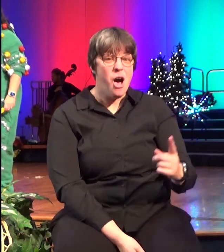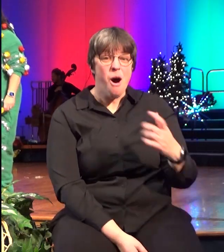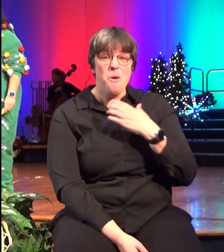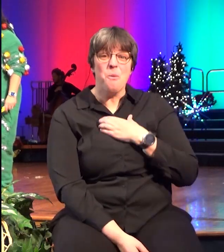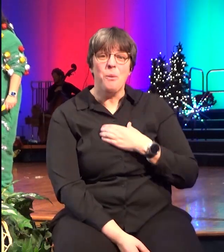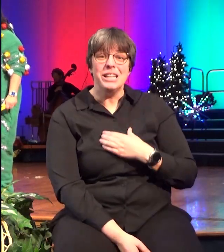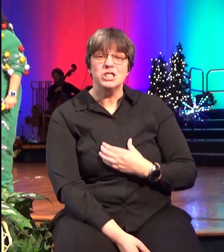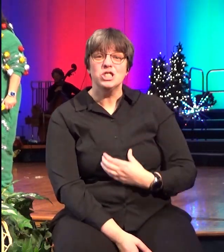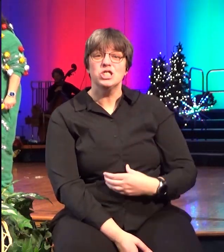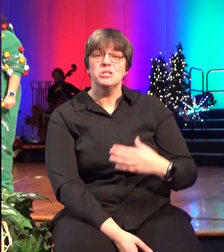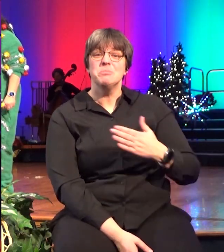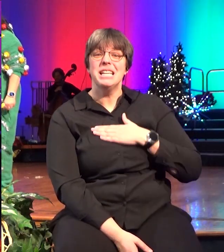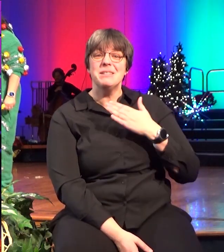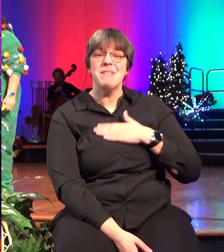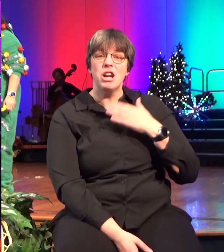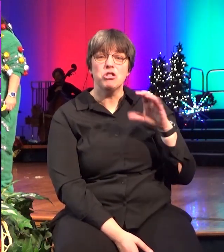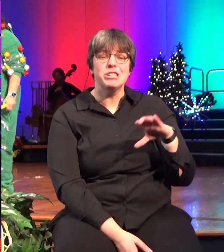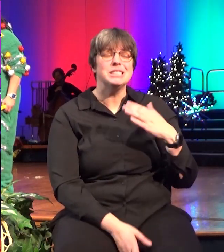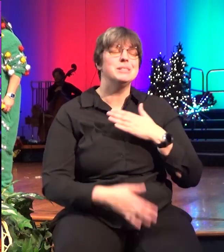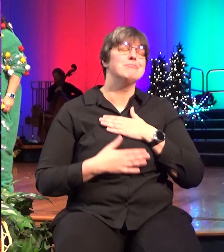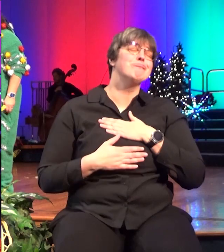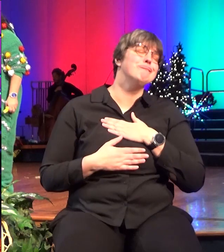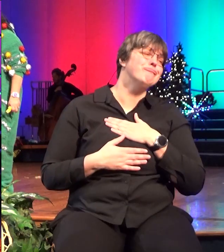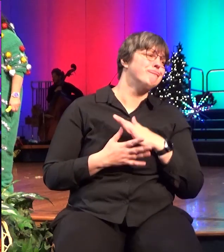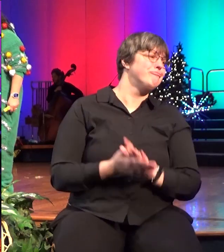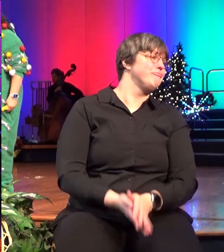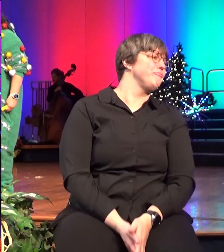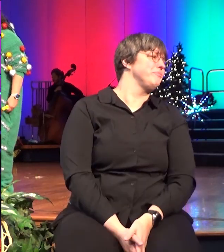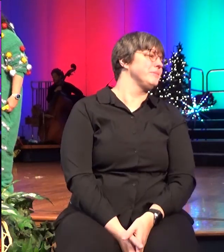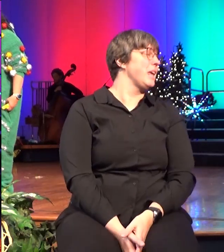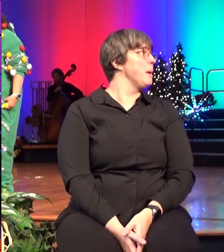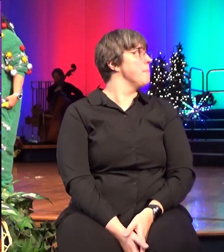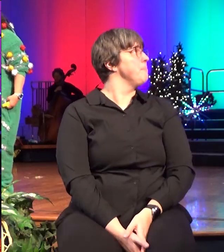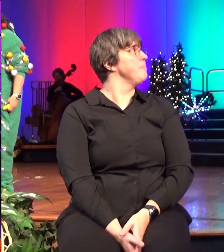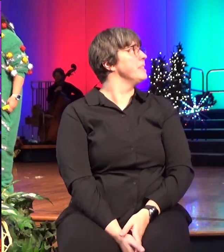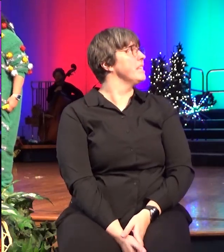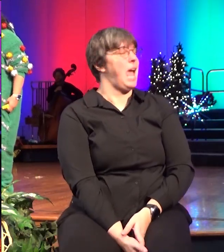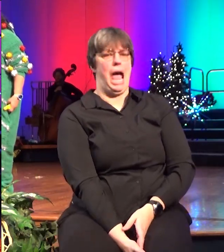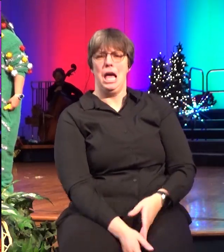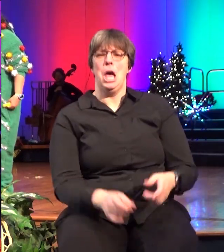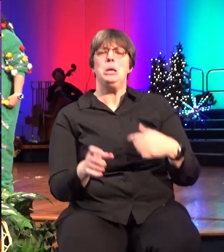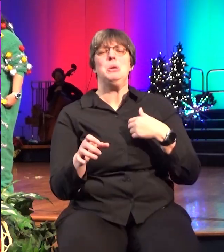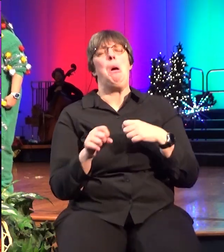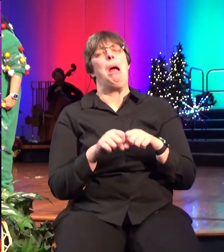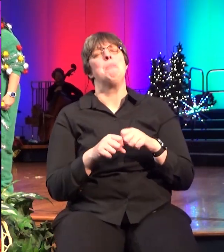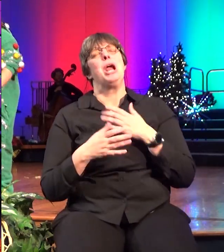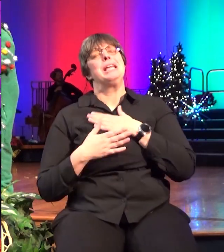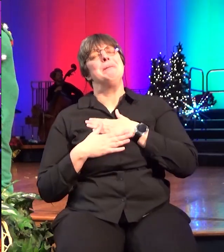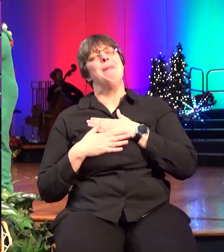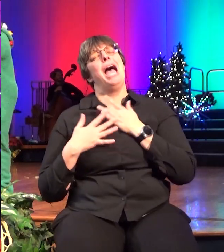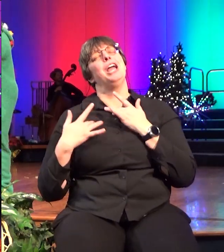Merry Christmas? Yes! You're breaking my heart.